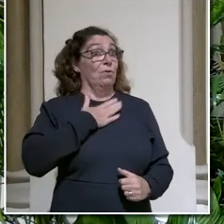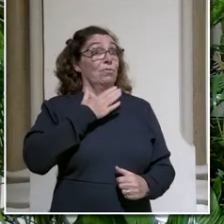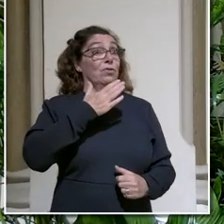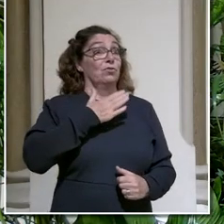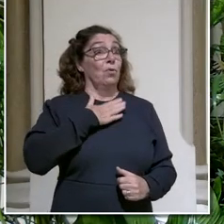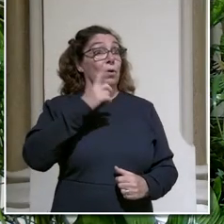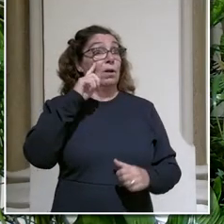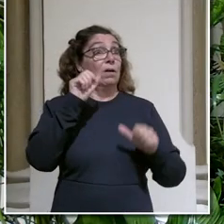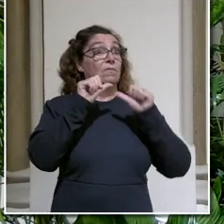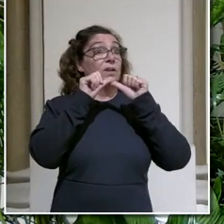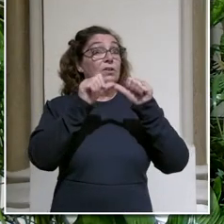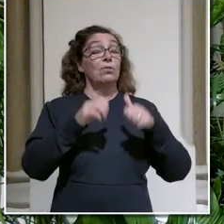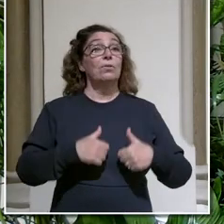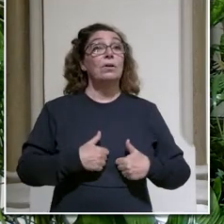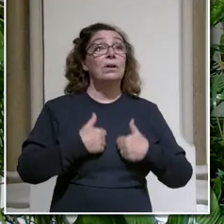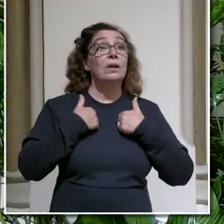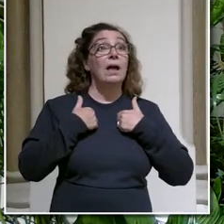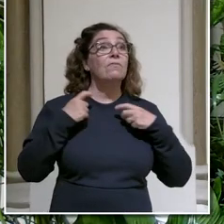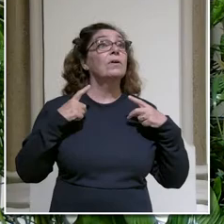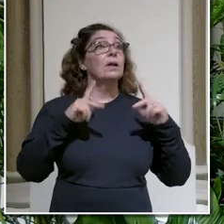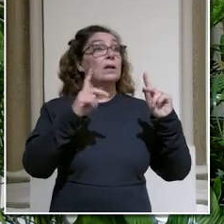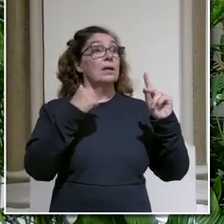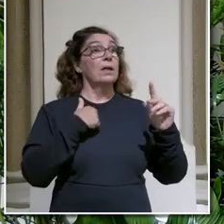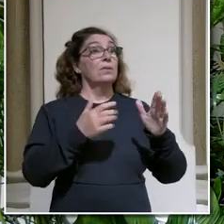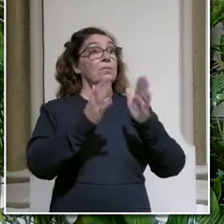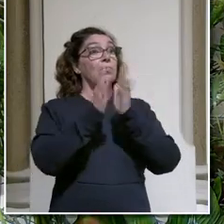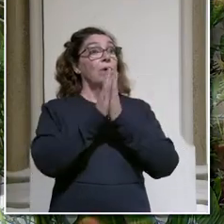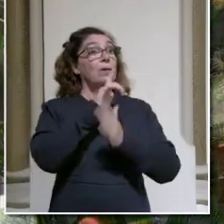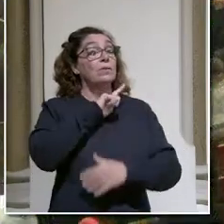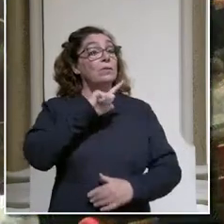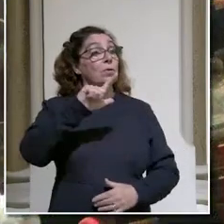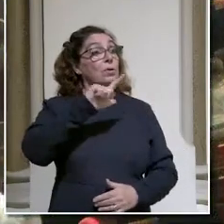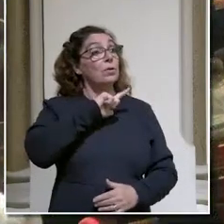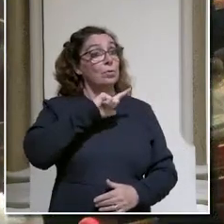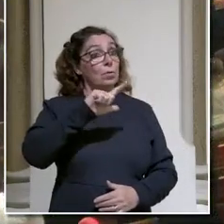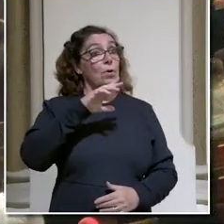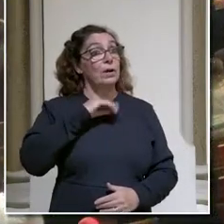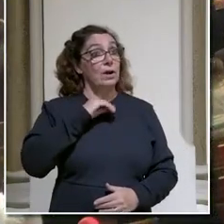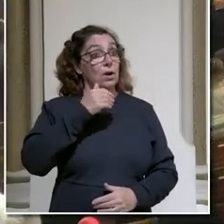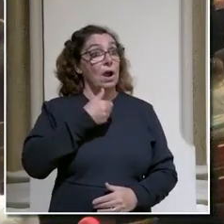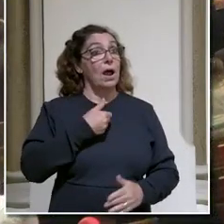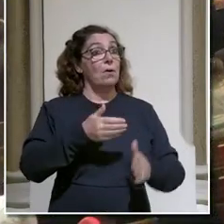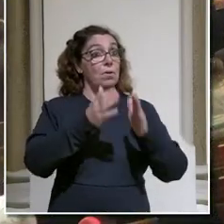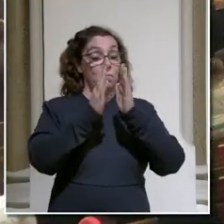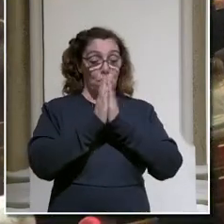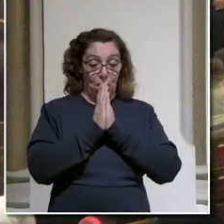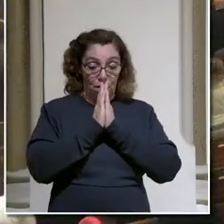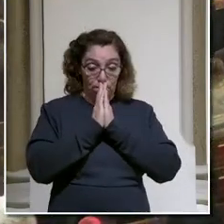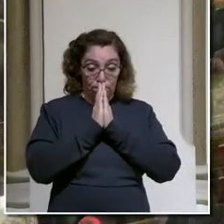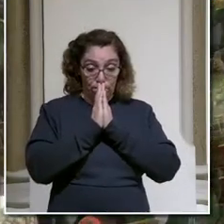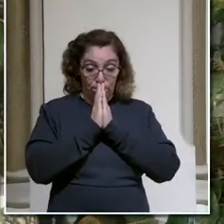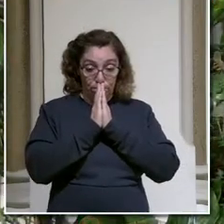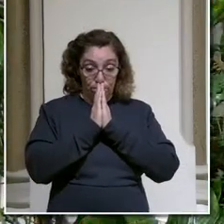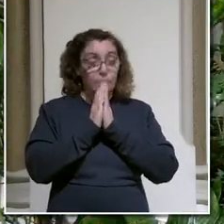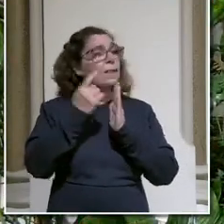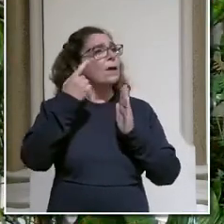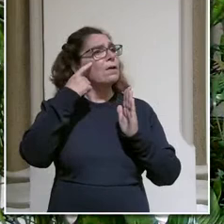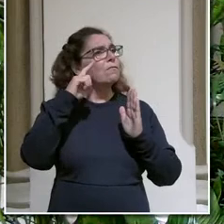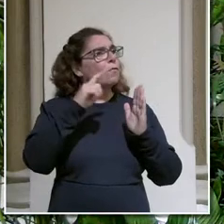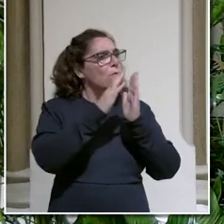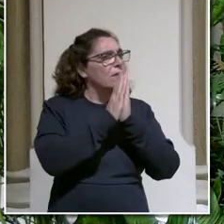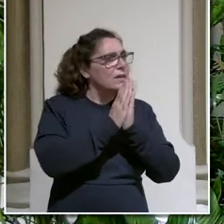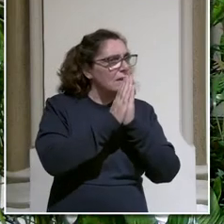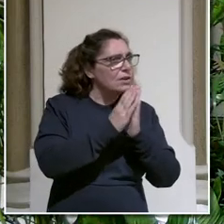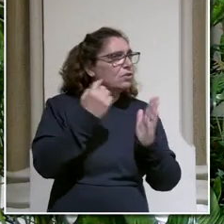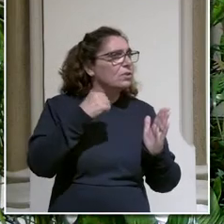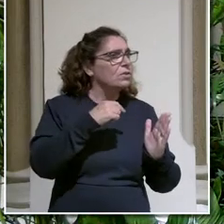eternal life. Let us pray to the Lord. Lord, hear our prayer. And for the intentions we